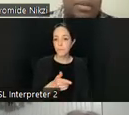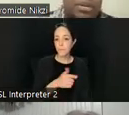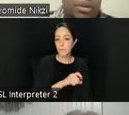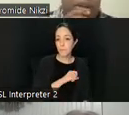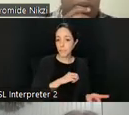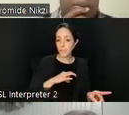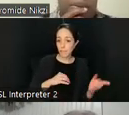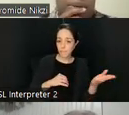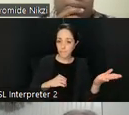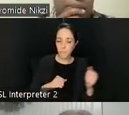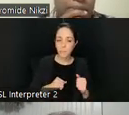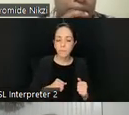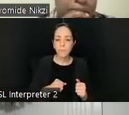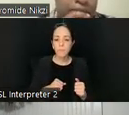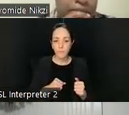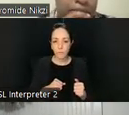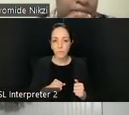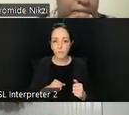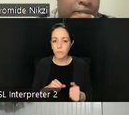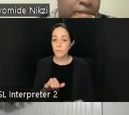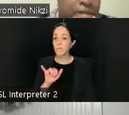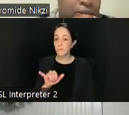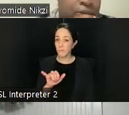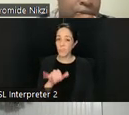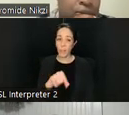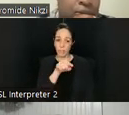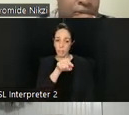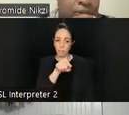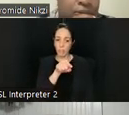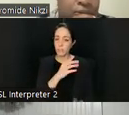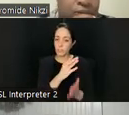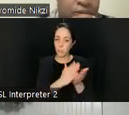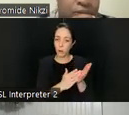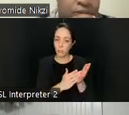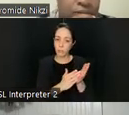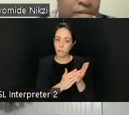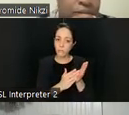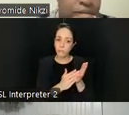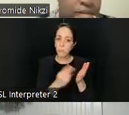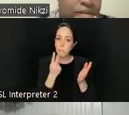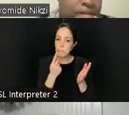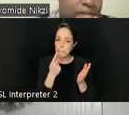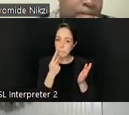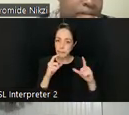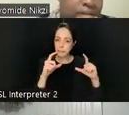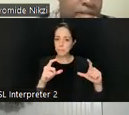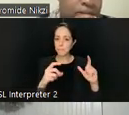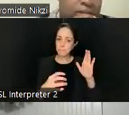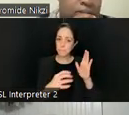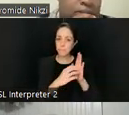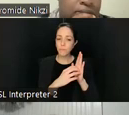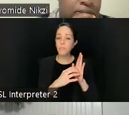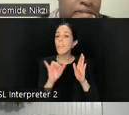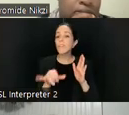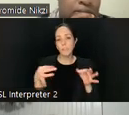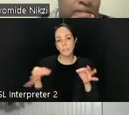Staff? Yeah, I think this section that's highlighted is the carve out for, let's see,